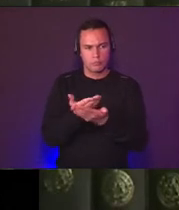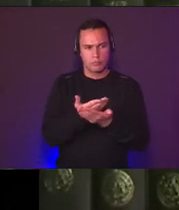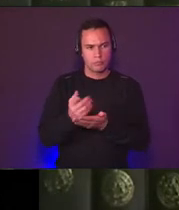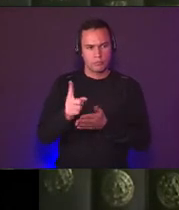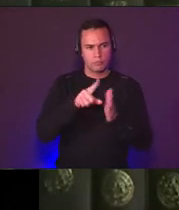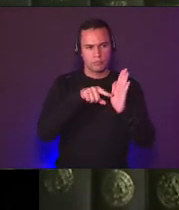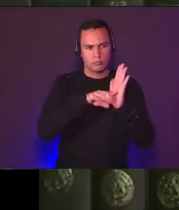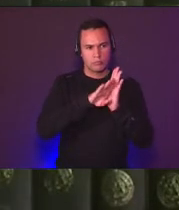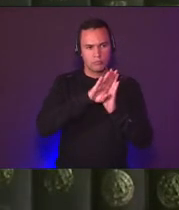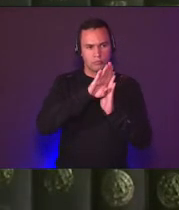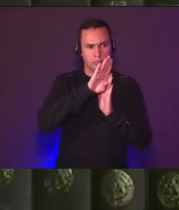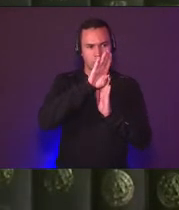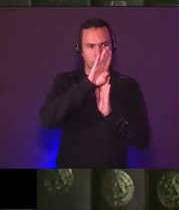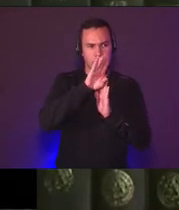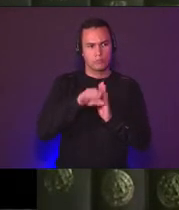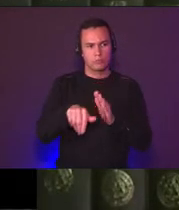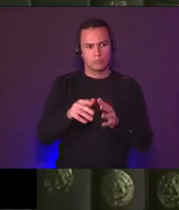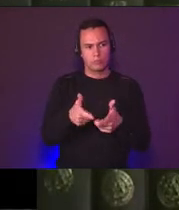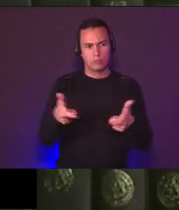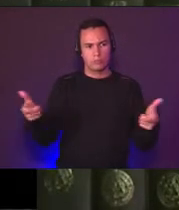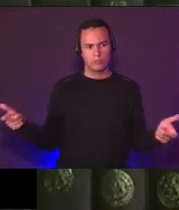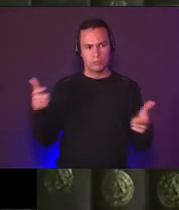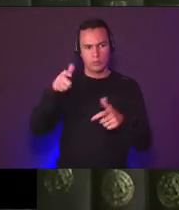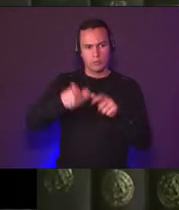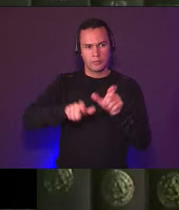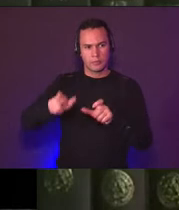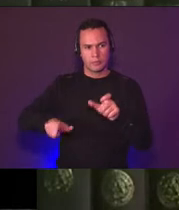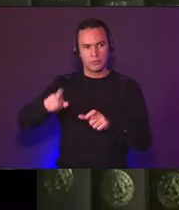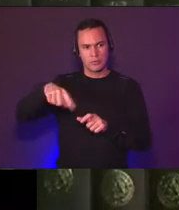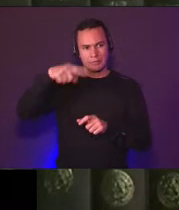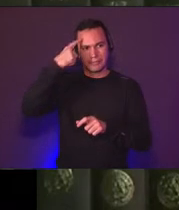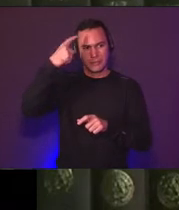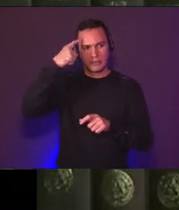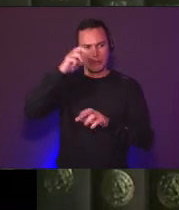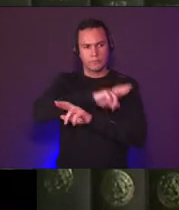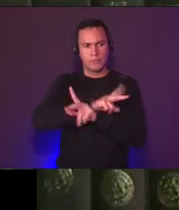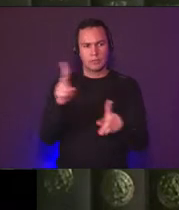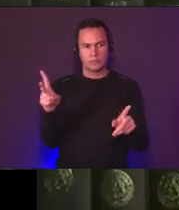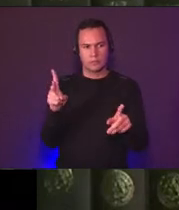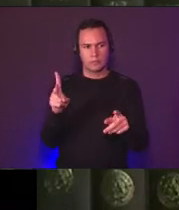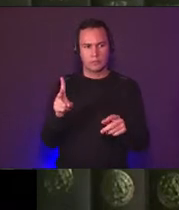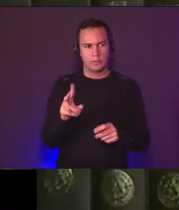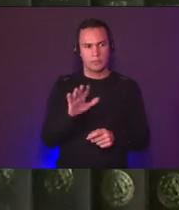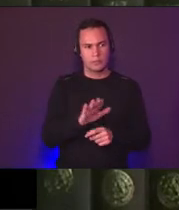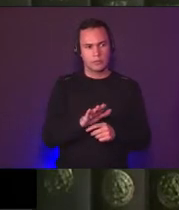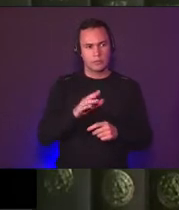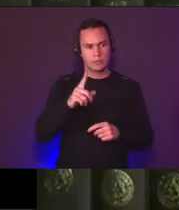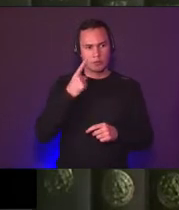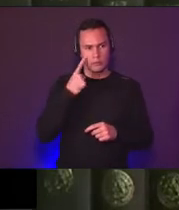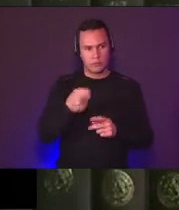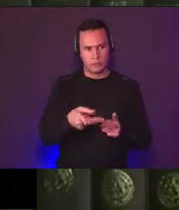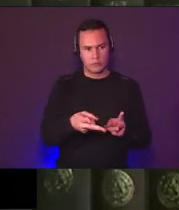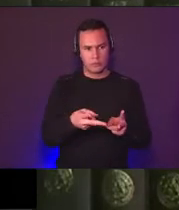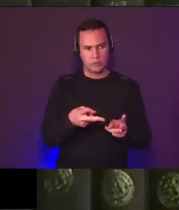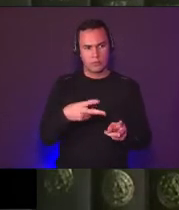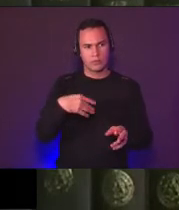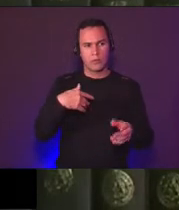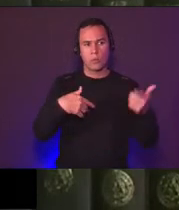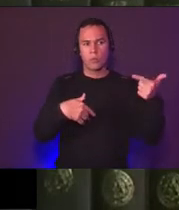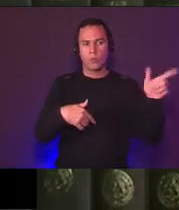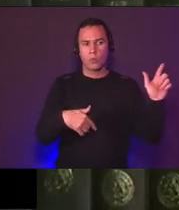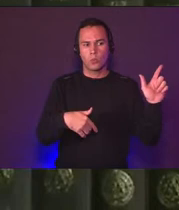people who have nothing to lose. And the survey found that riot participation was spread pretty evenly across the